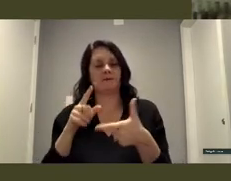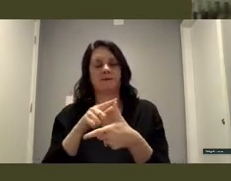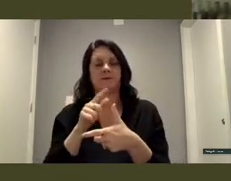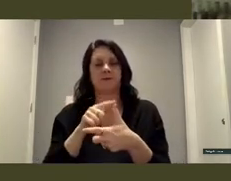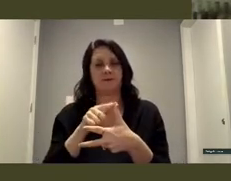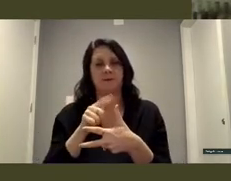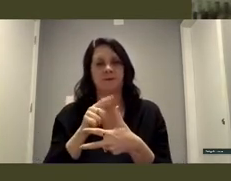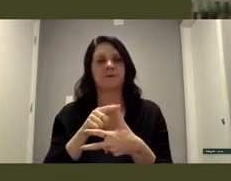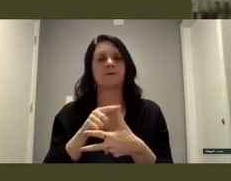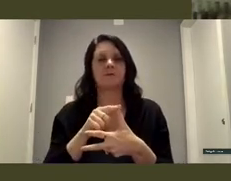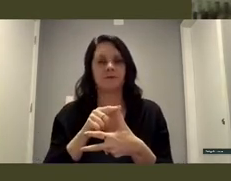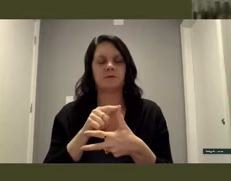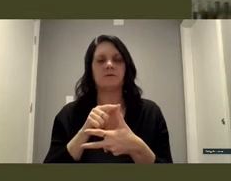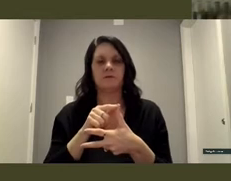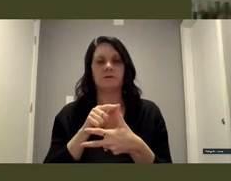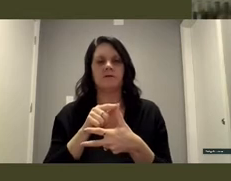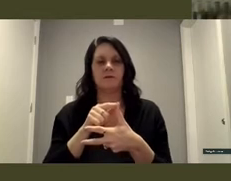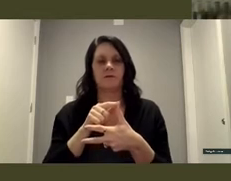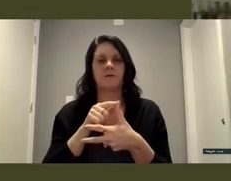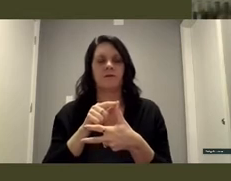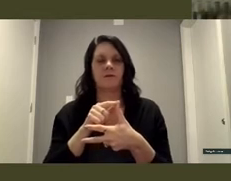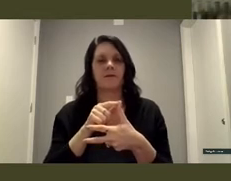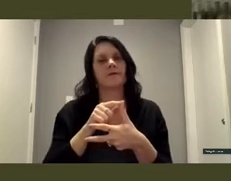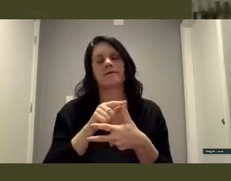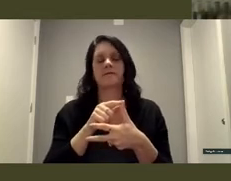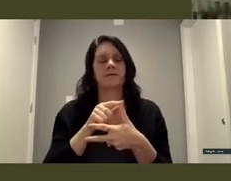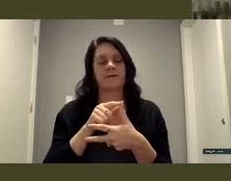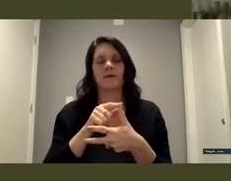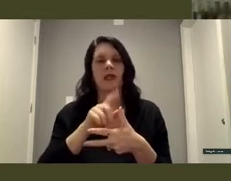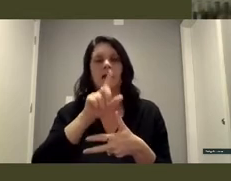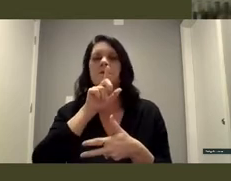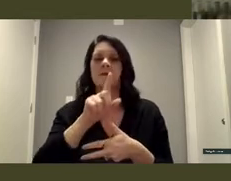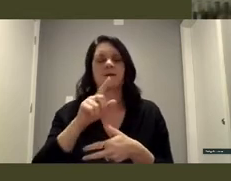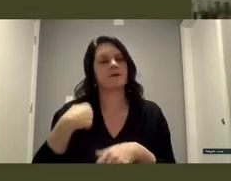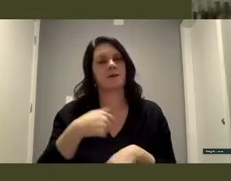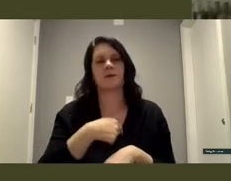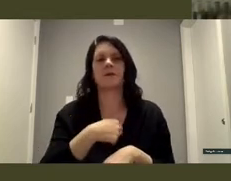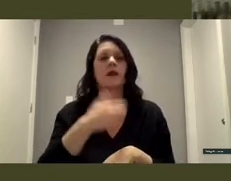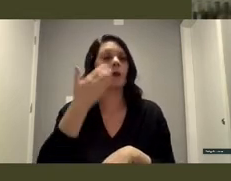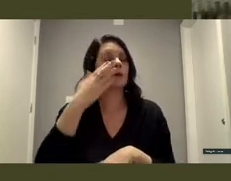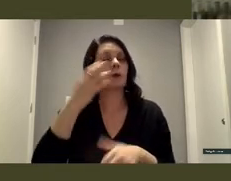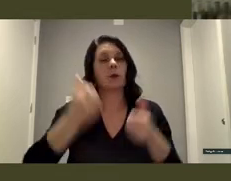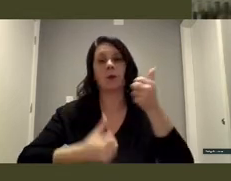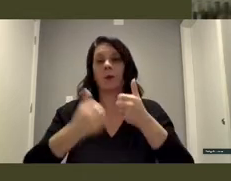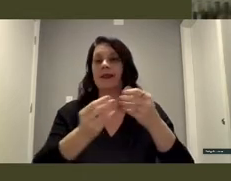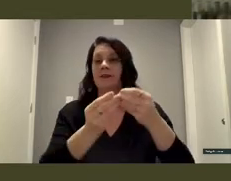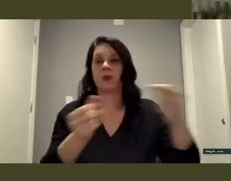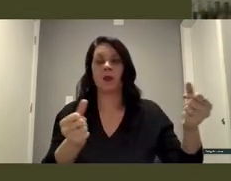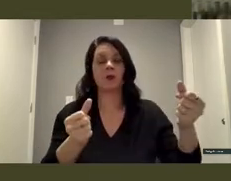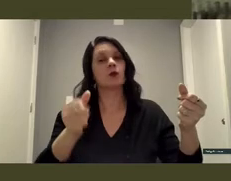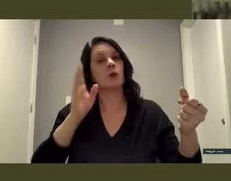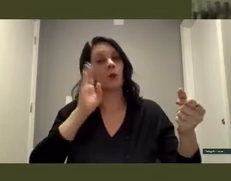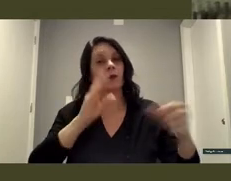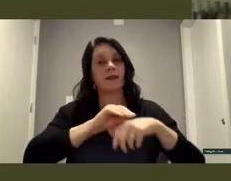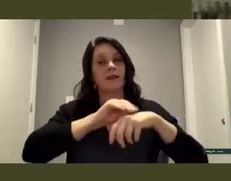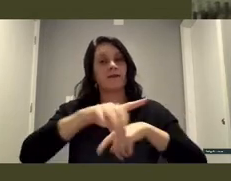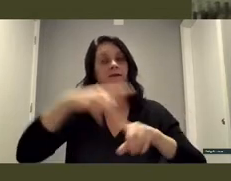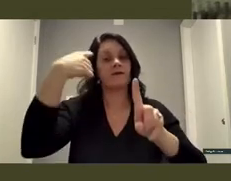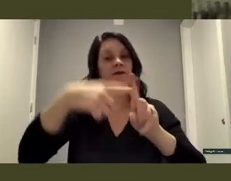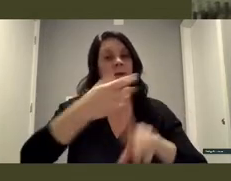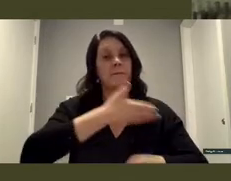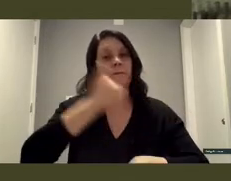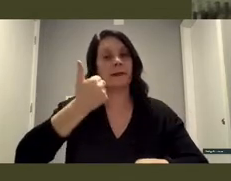know, we don't know yet exactly which solutions are going to be most effective. And then